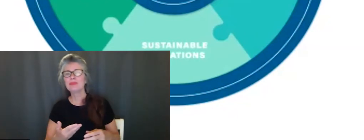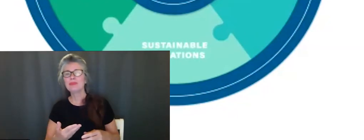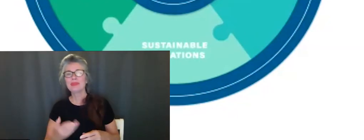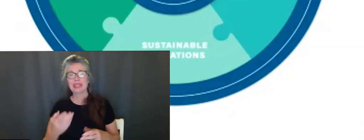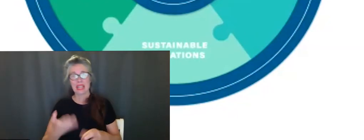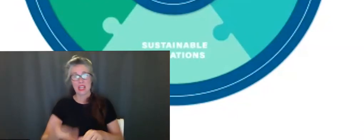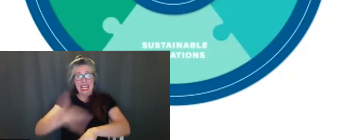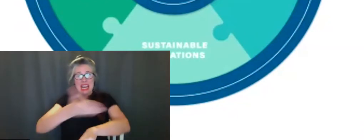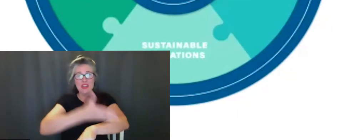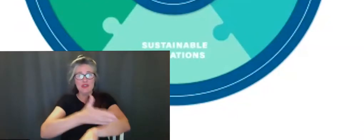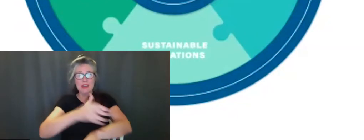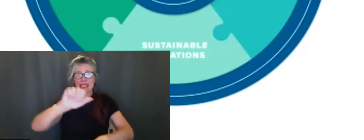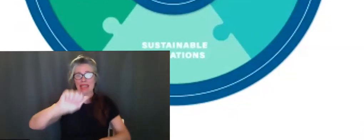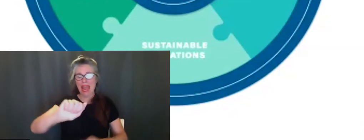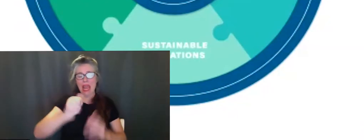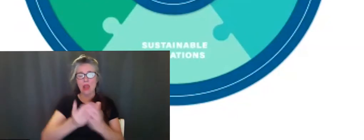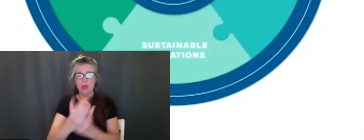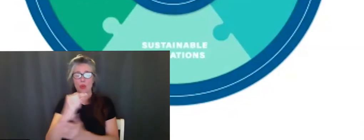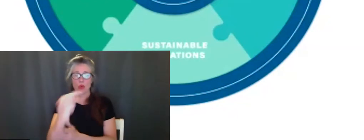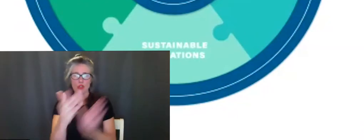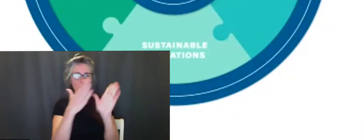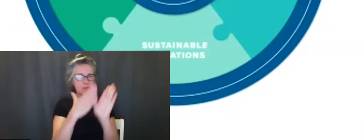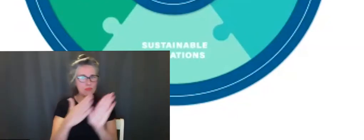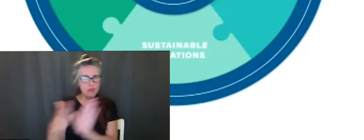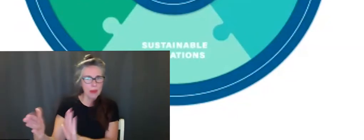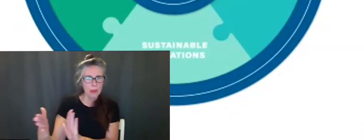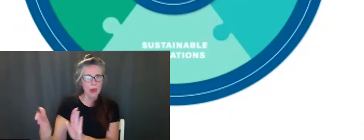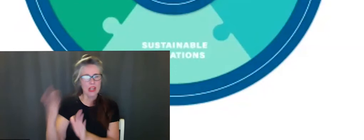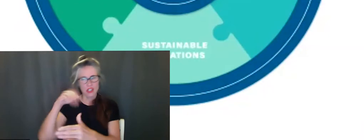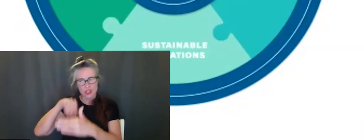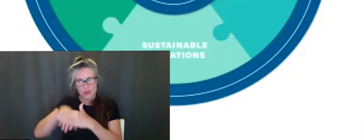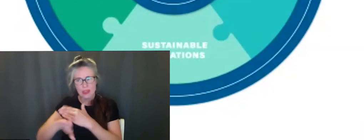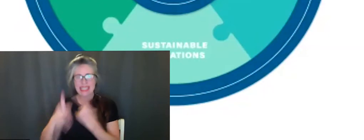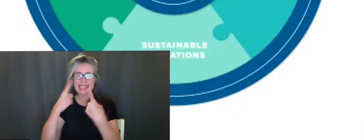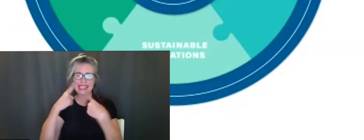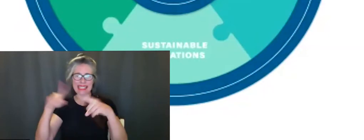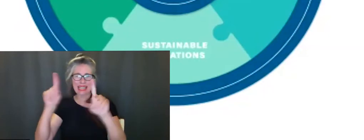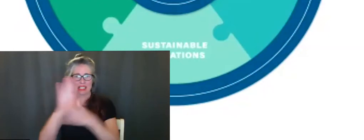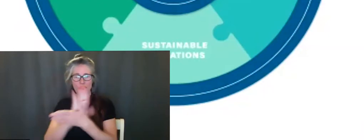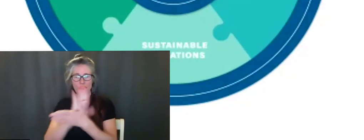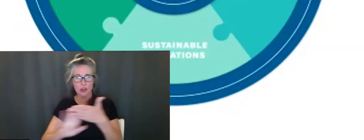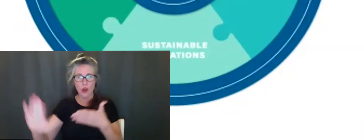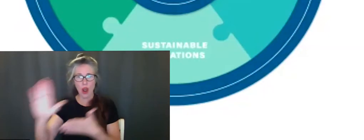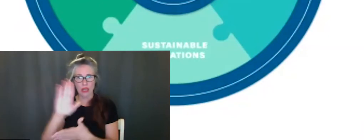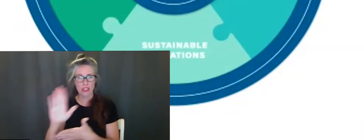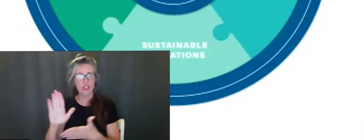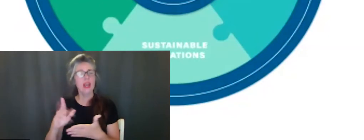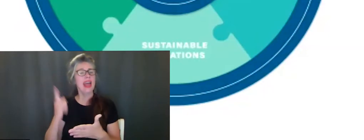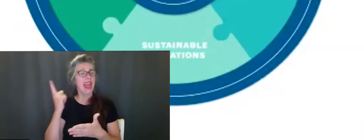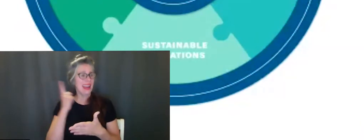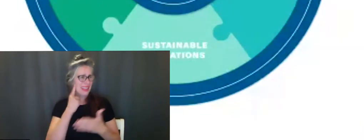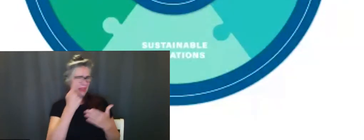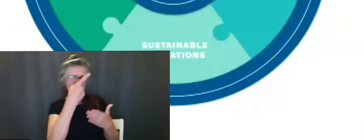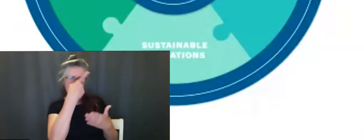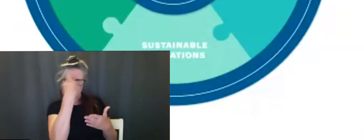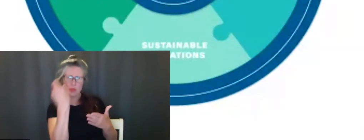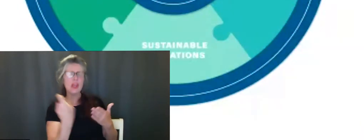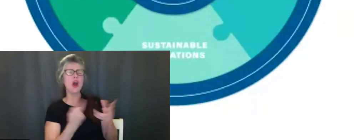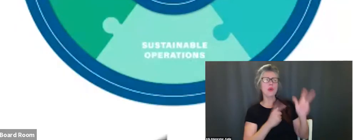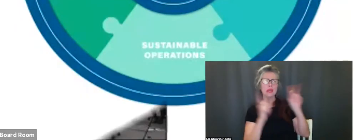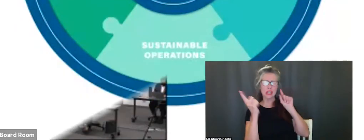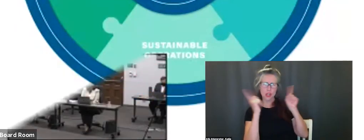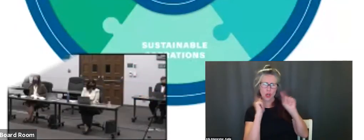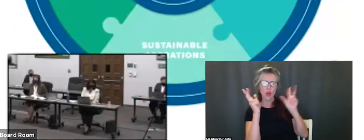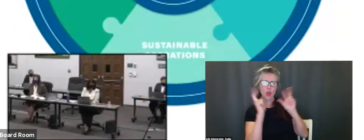A through G preparation. And again, I just want to underscore how it's a result of having heard our broader community,